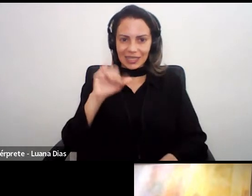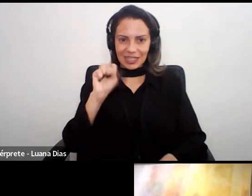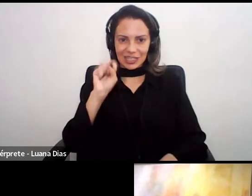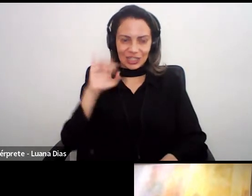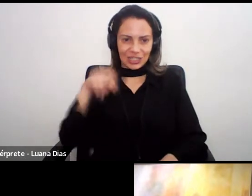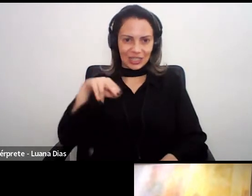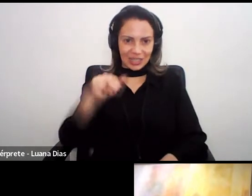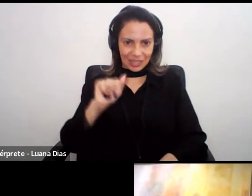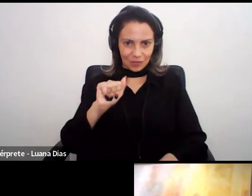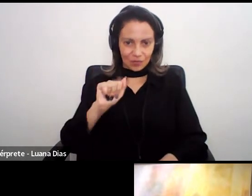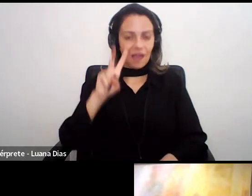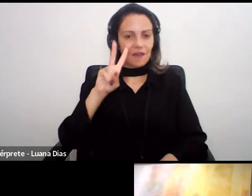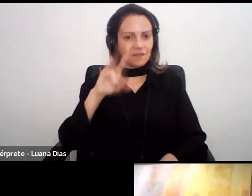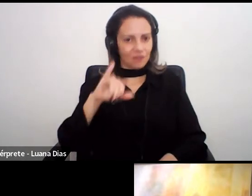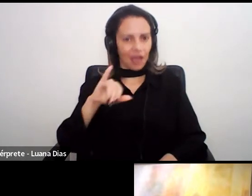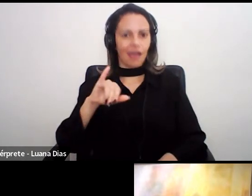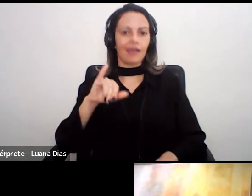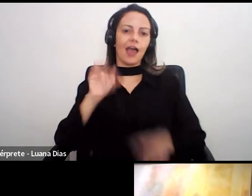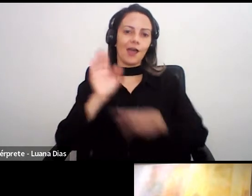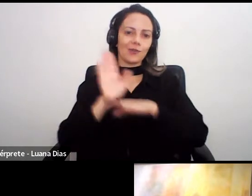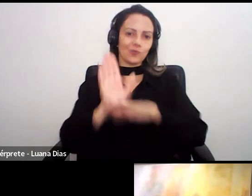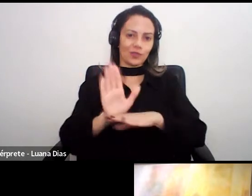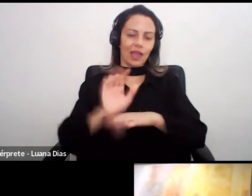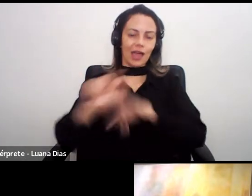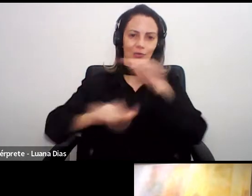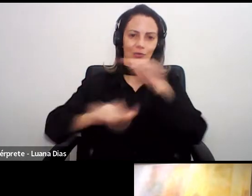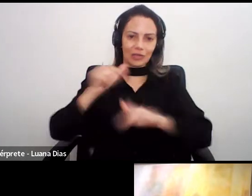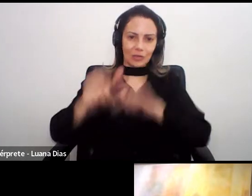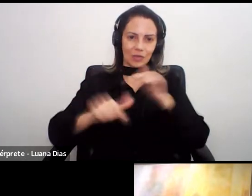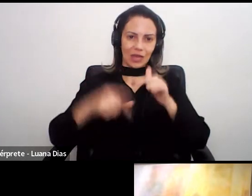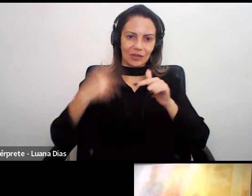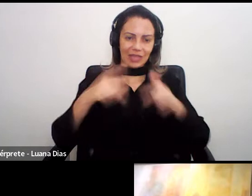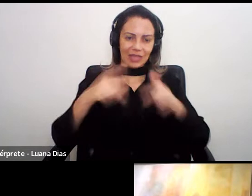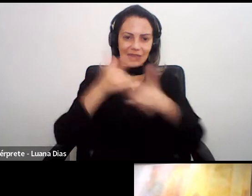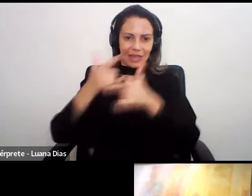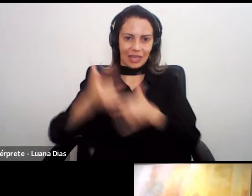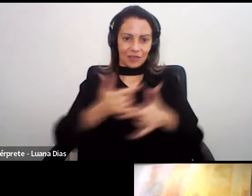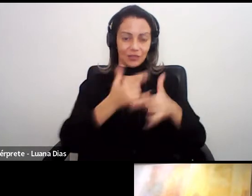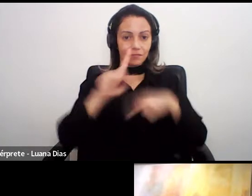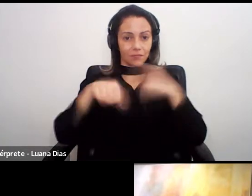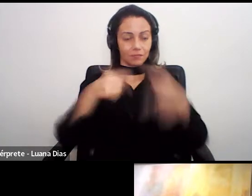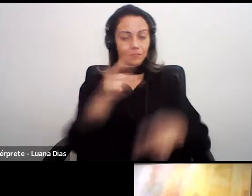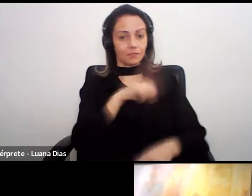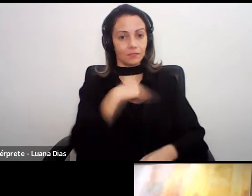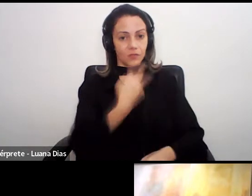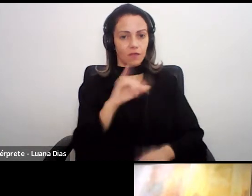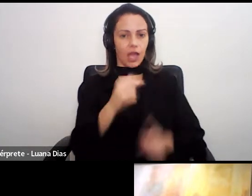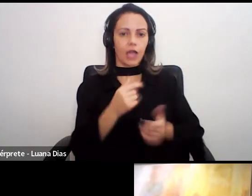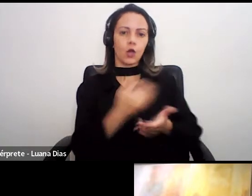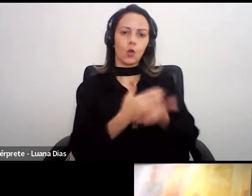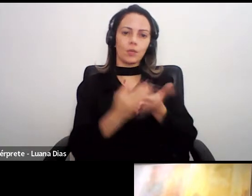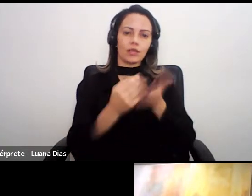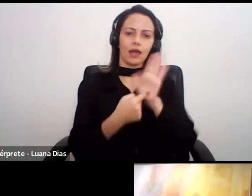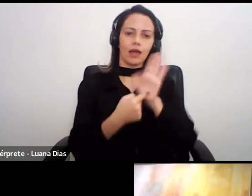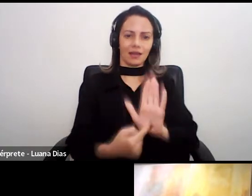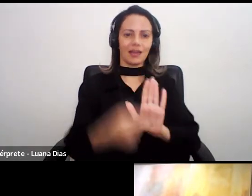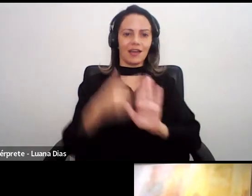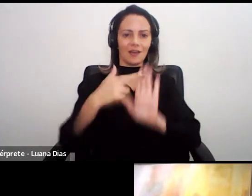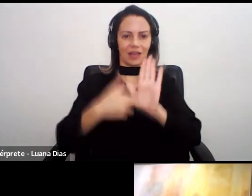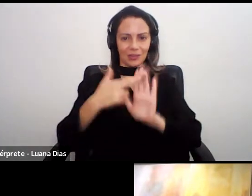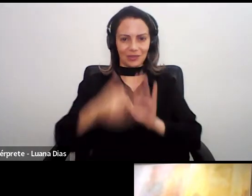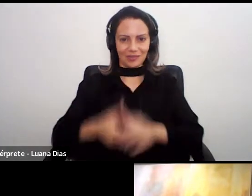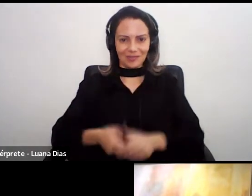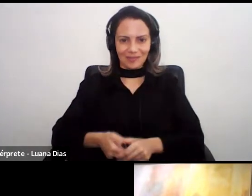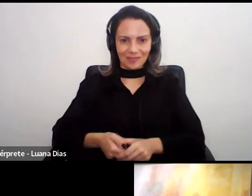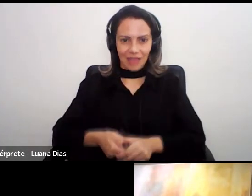que vai conduzir os trabalhos, e depois nós vamos começar a apresentação dos relatórios. Professor